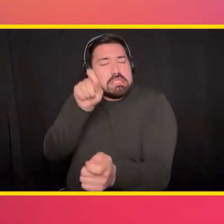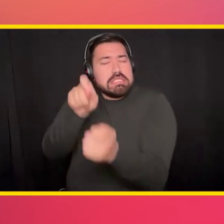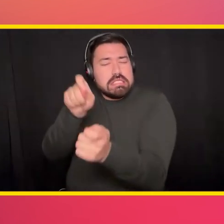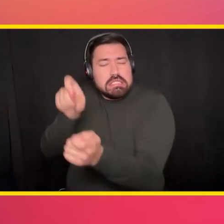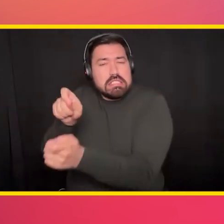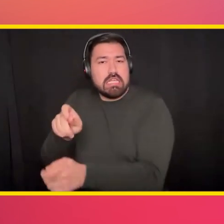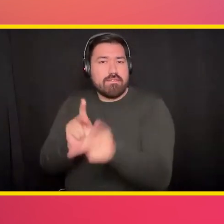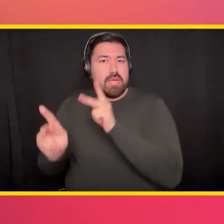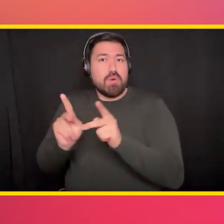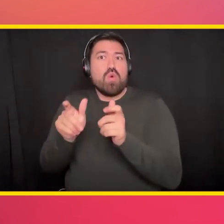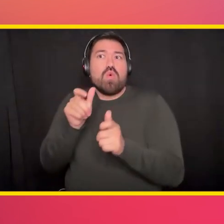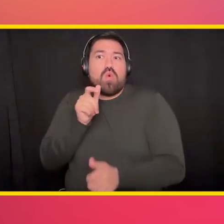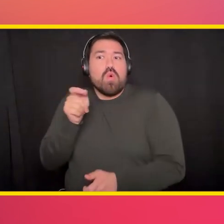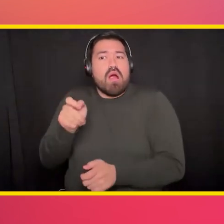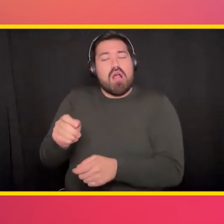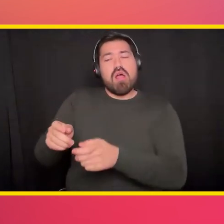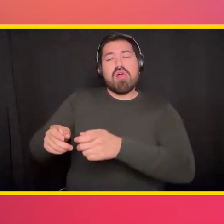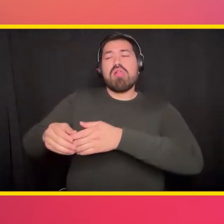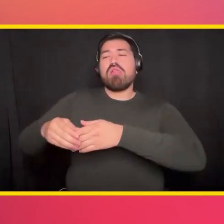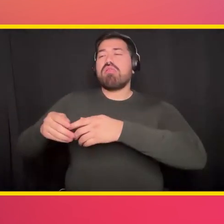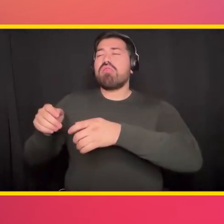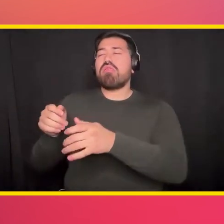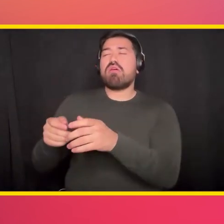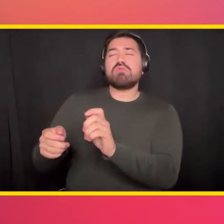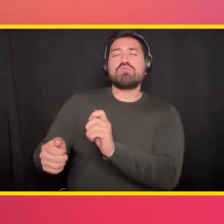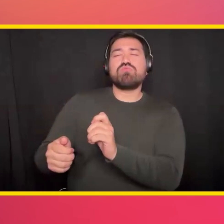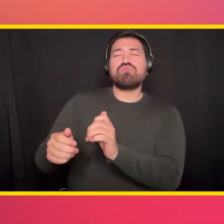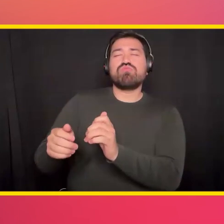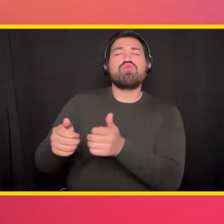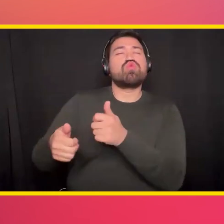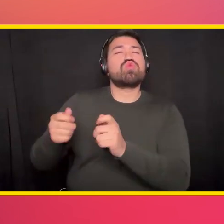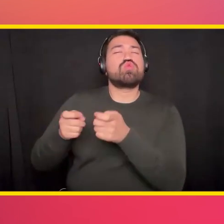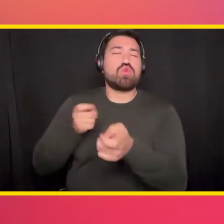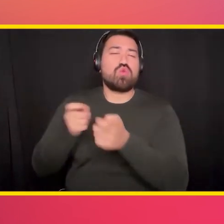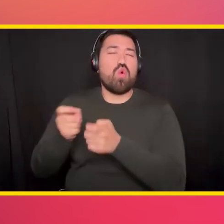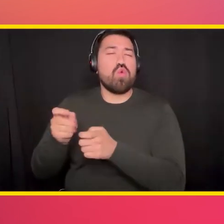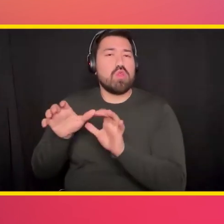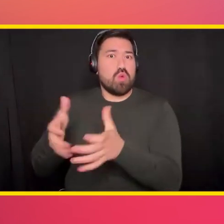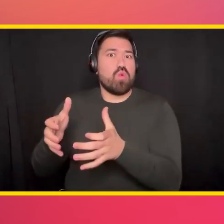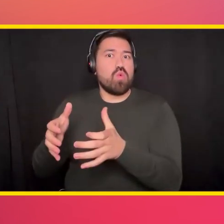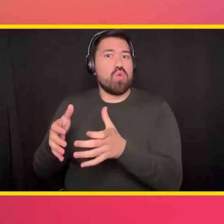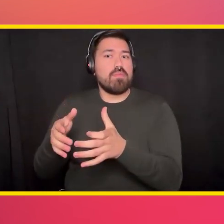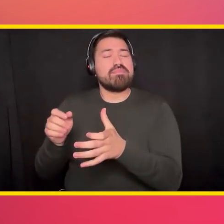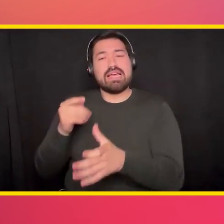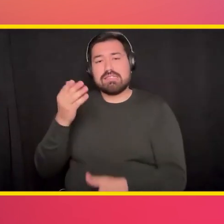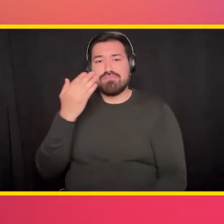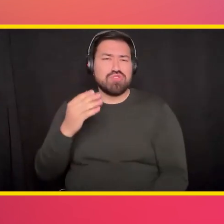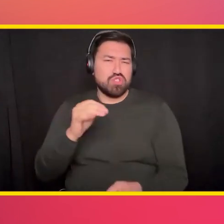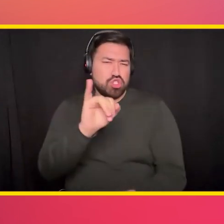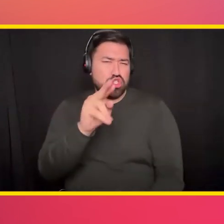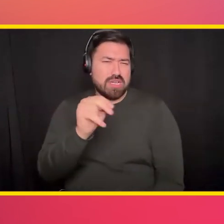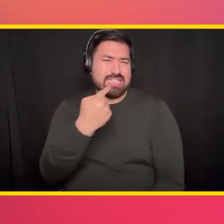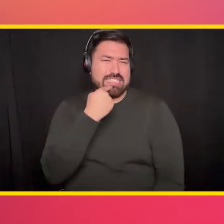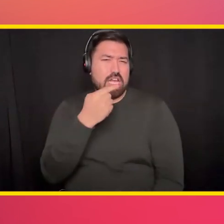who have co-opted the Republican group, like John mentioned, all the names.